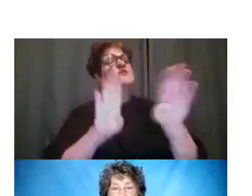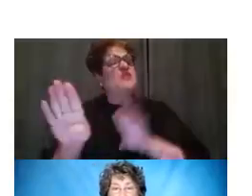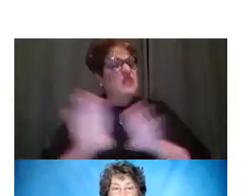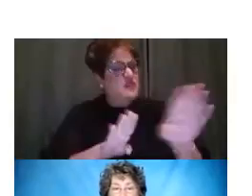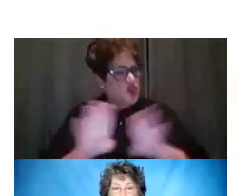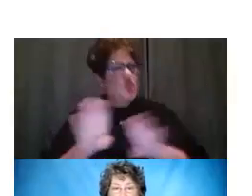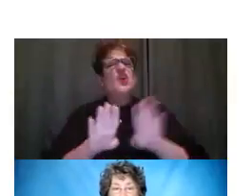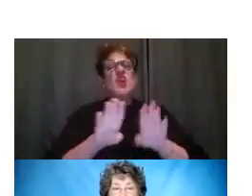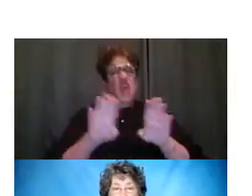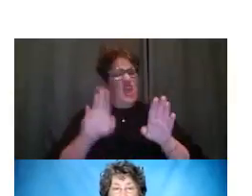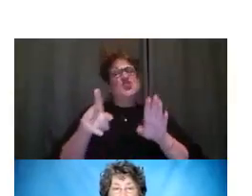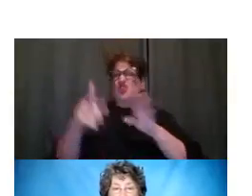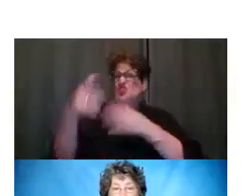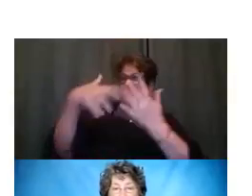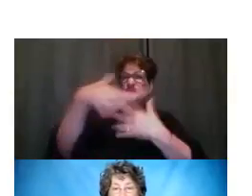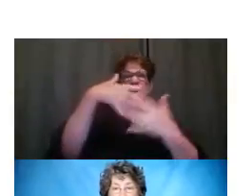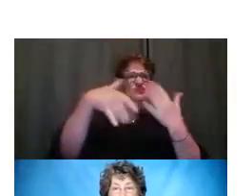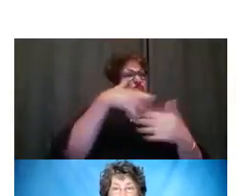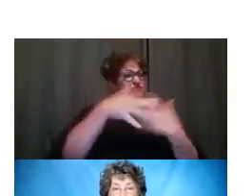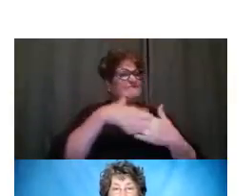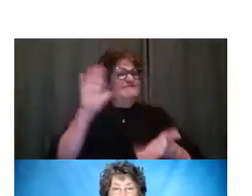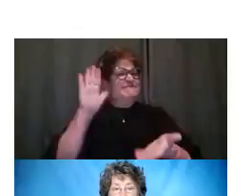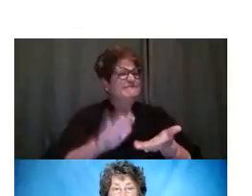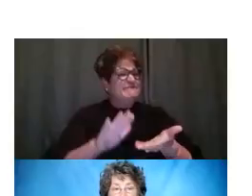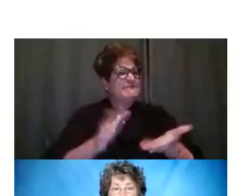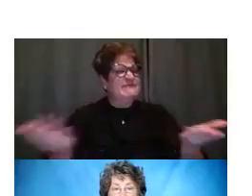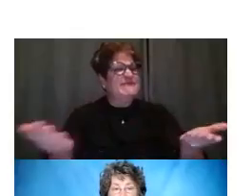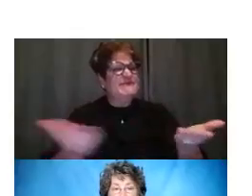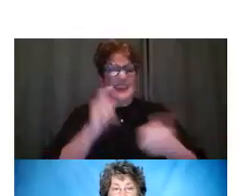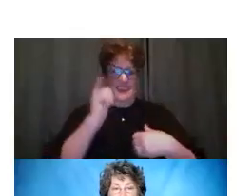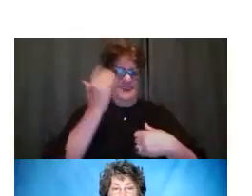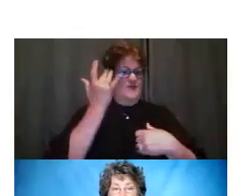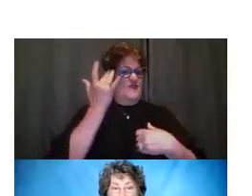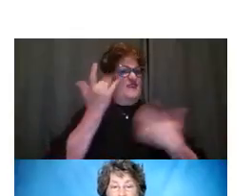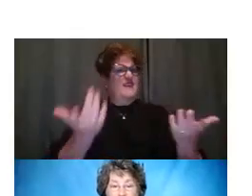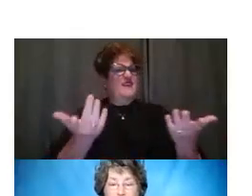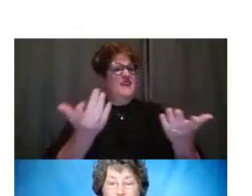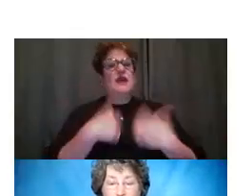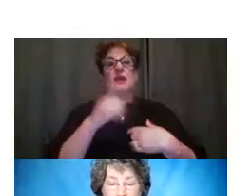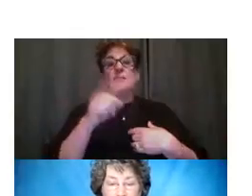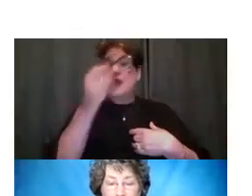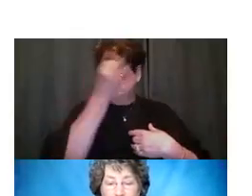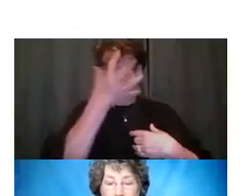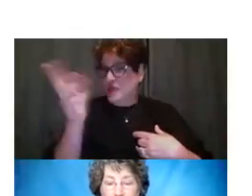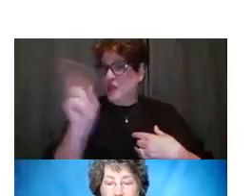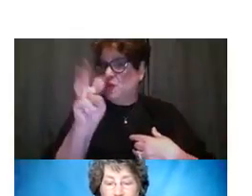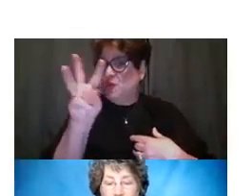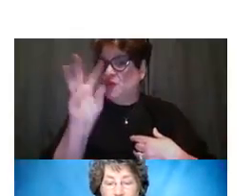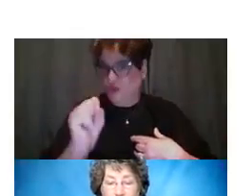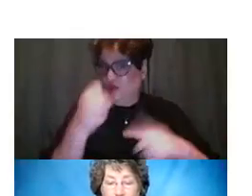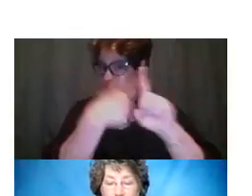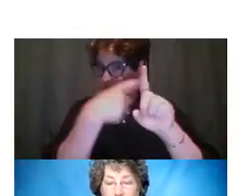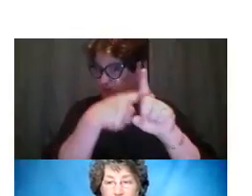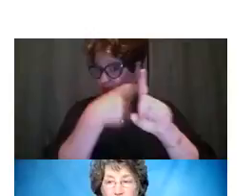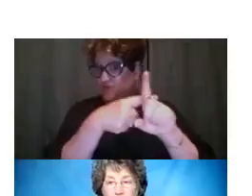with each other, right? And that might be some of what you're talking about and what you're seeing. But the good news is that we can